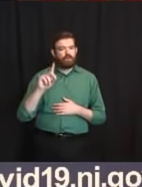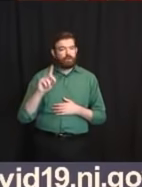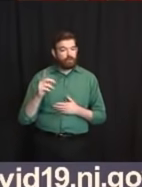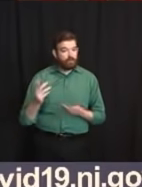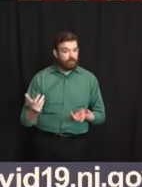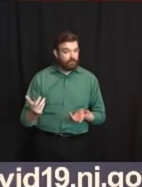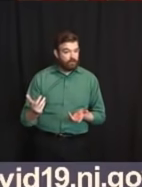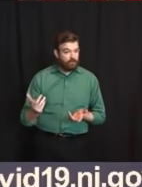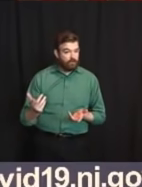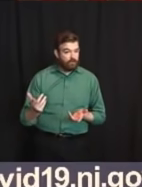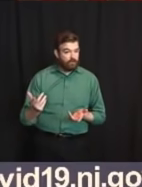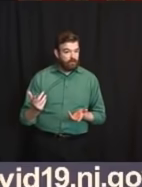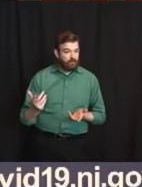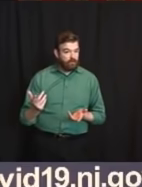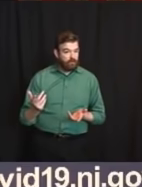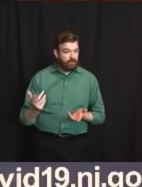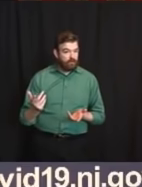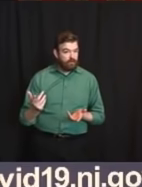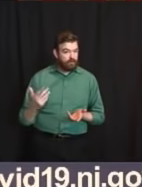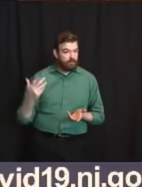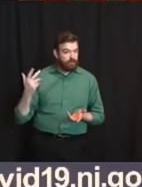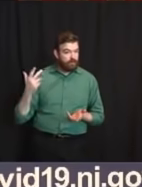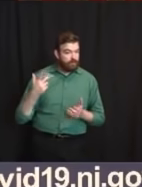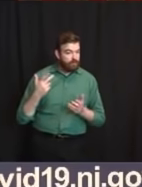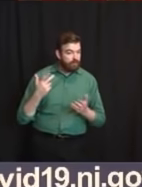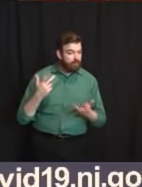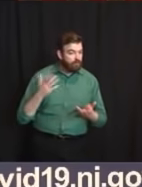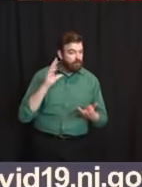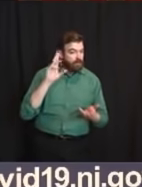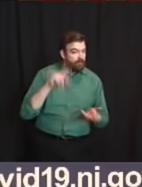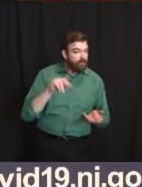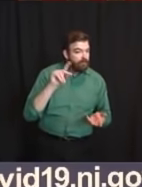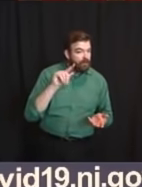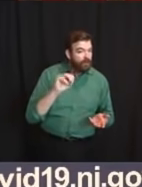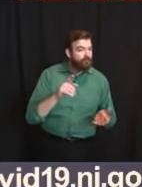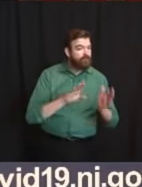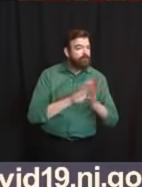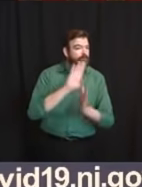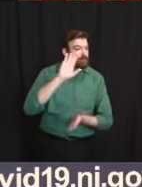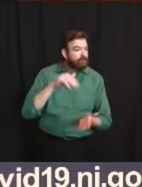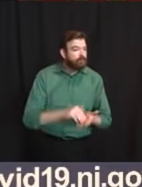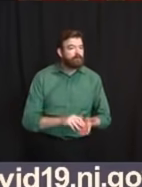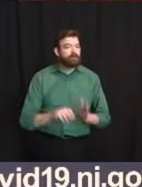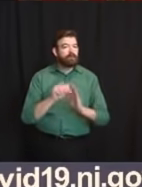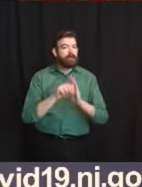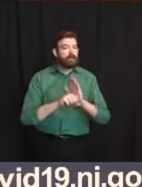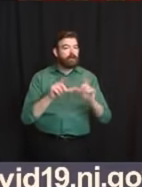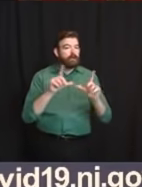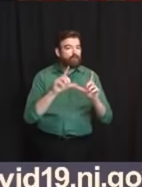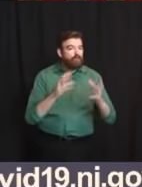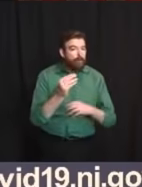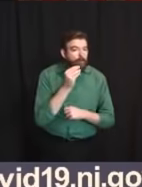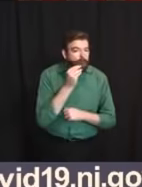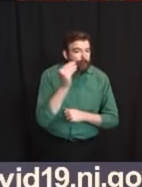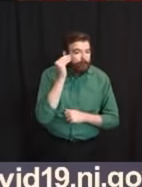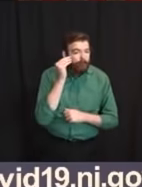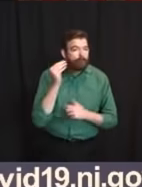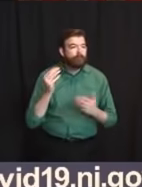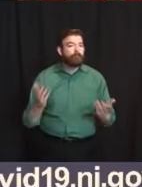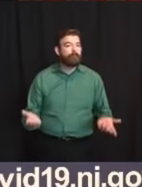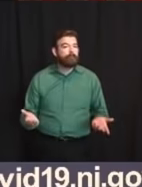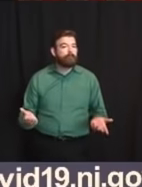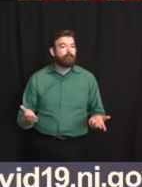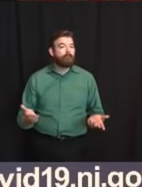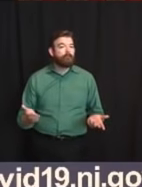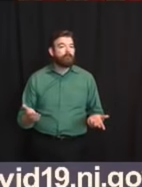the developmental centers and the state licensed group homes? And is there any reason why this information is so hard to come to? And earlier this